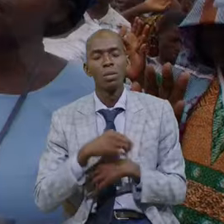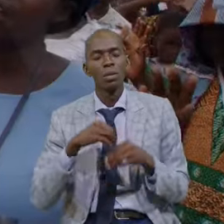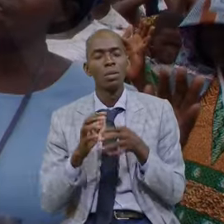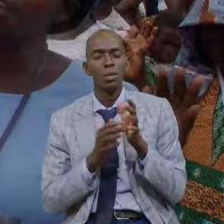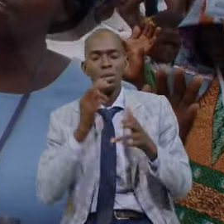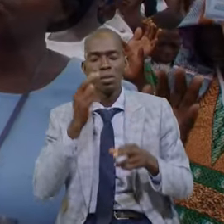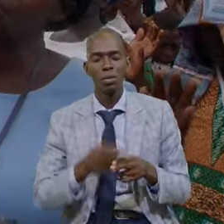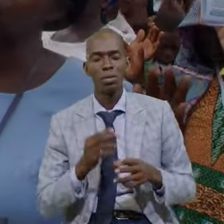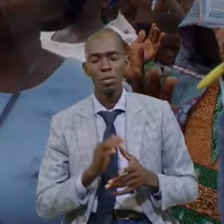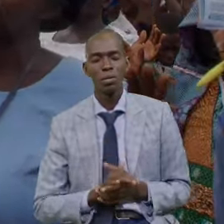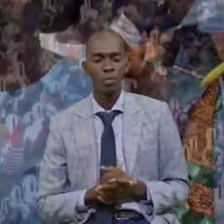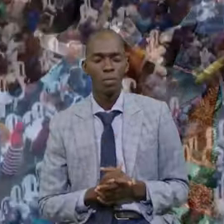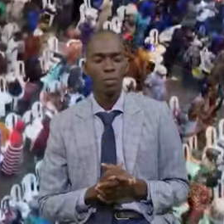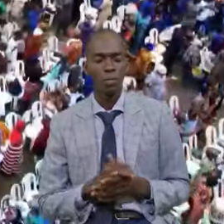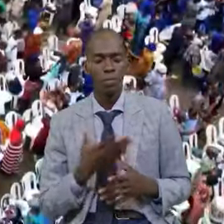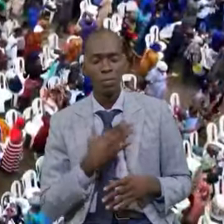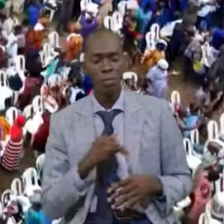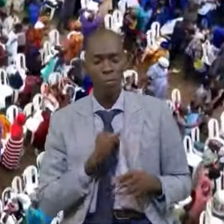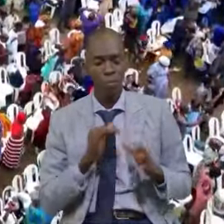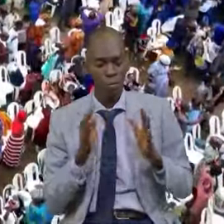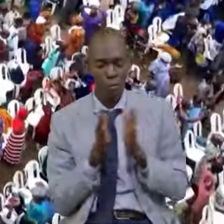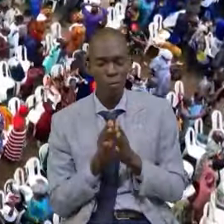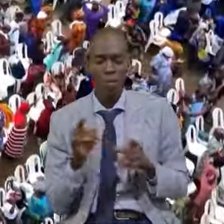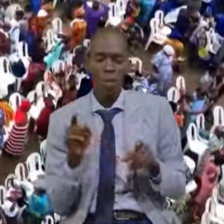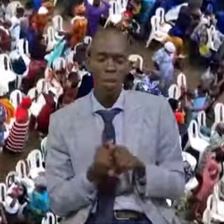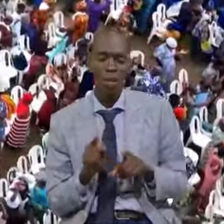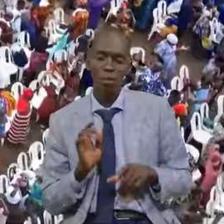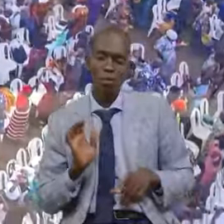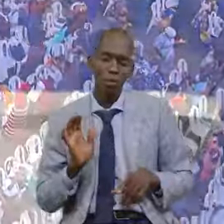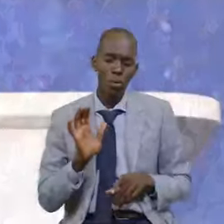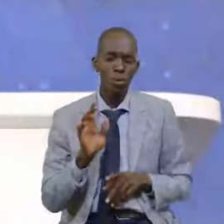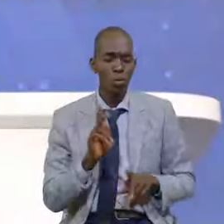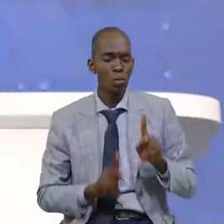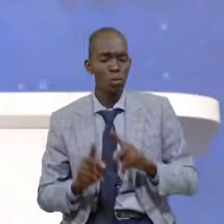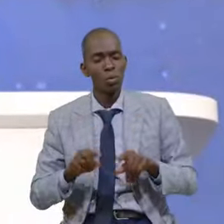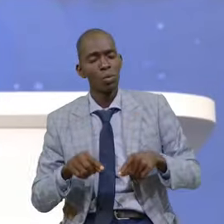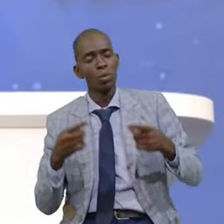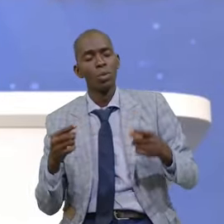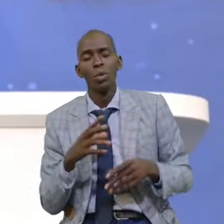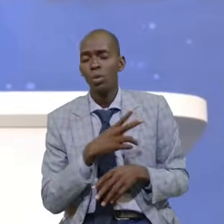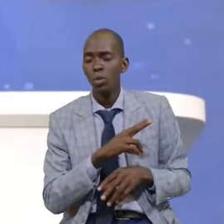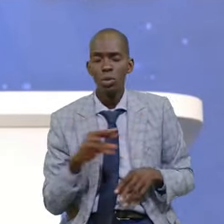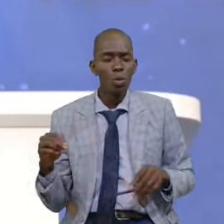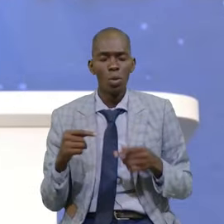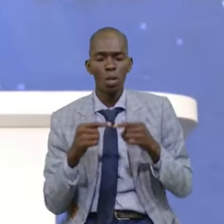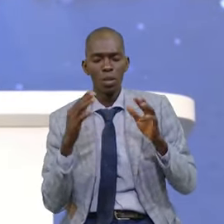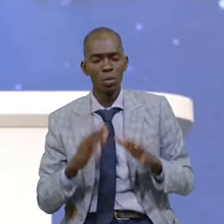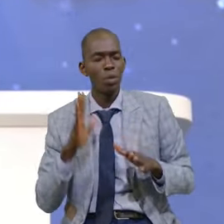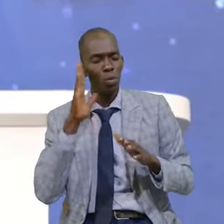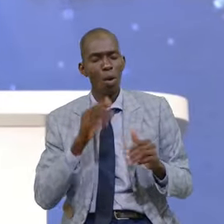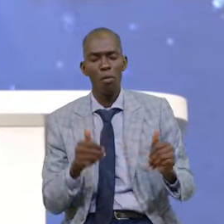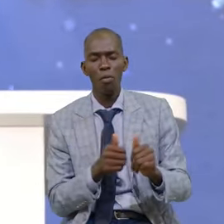name. And I pray as your people go, no Philistine will follow them. No